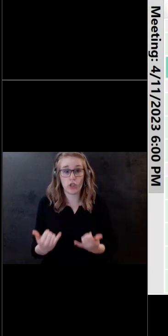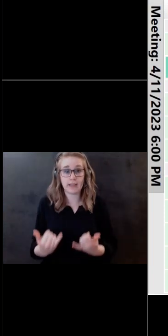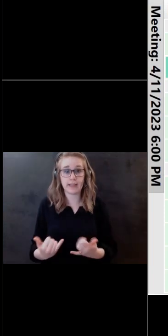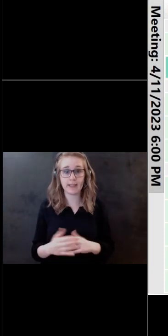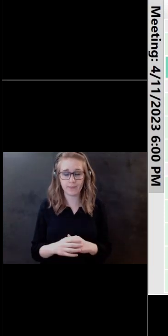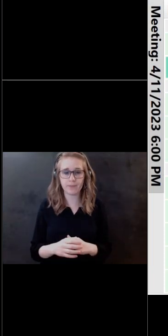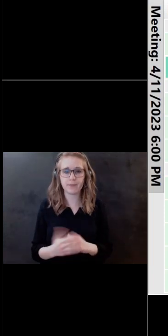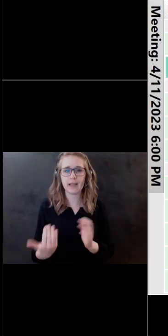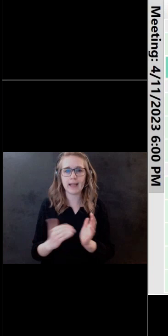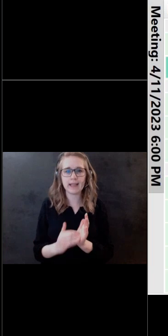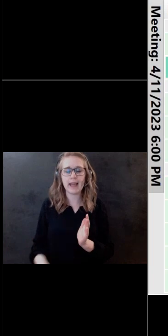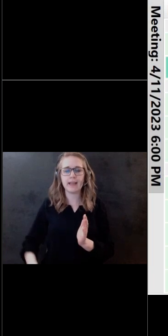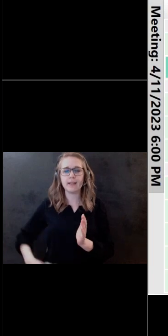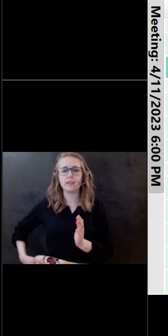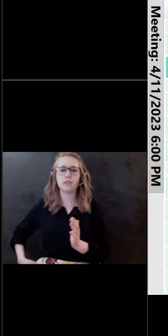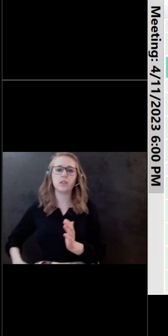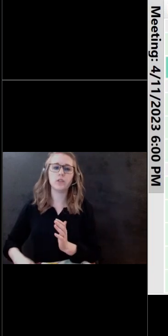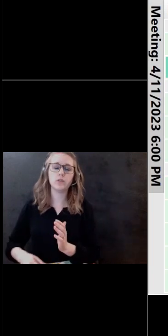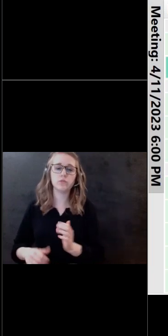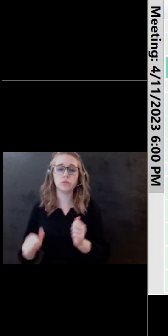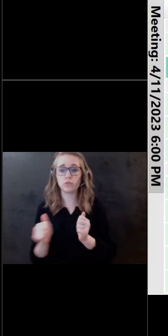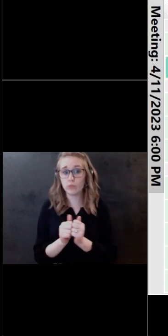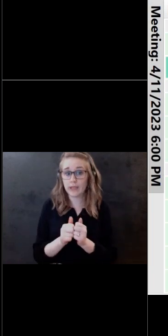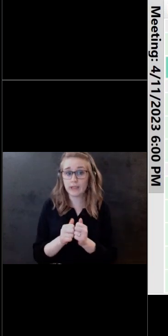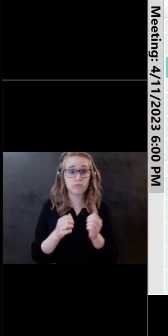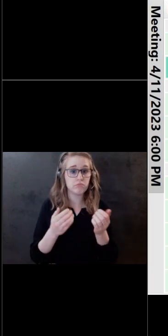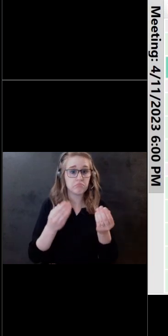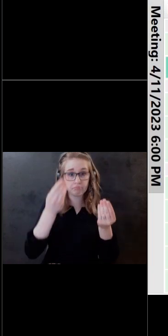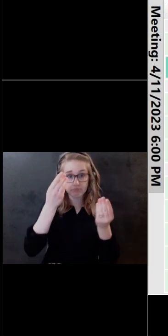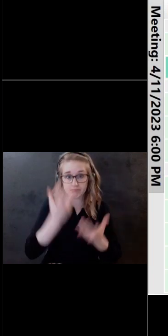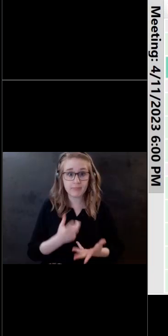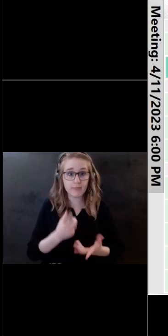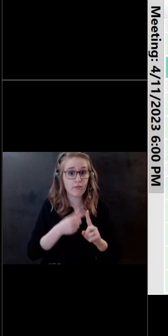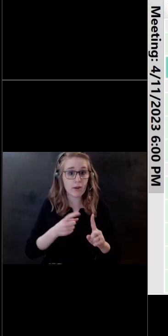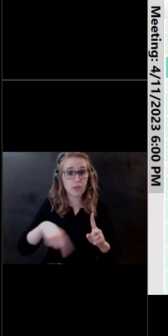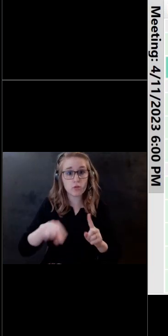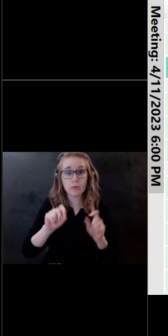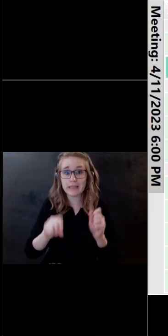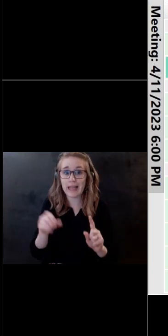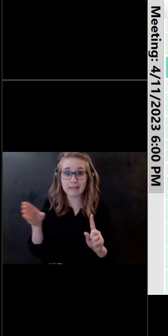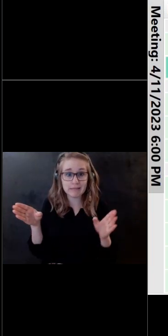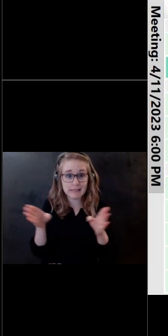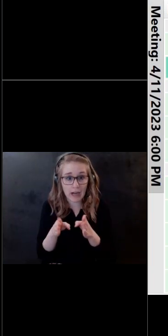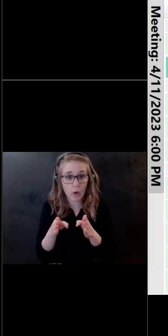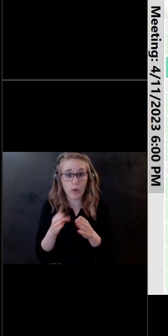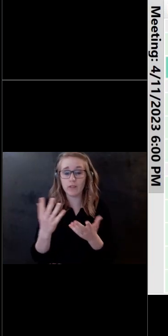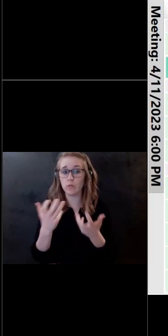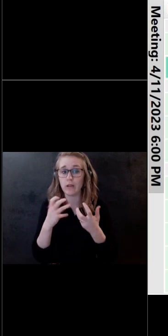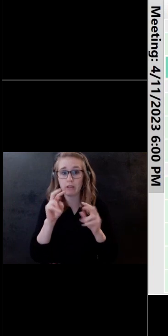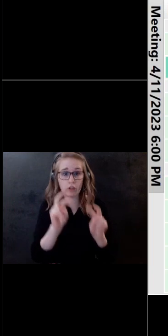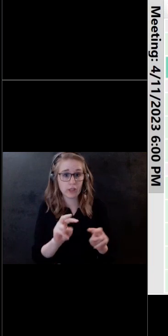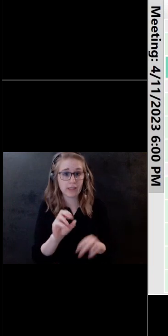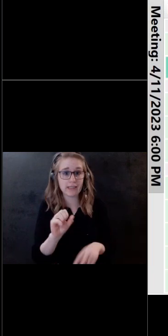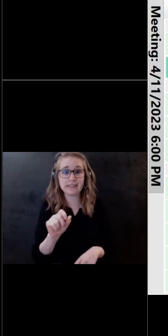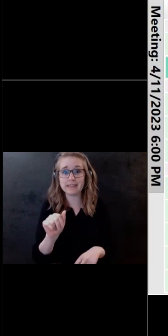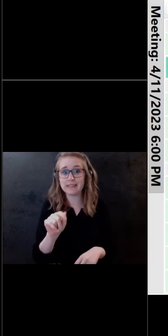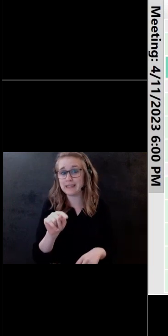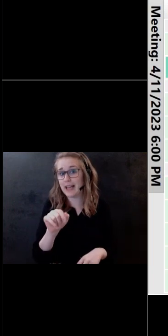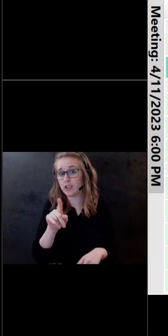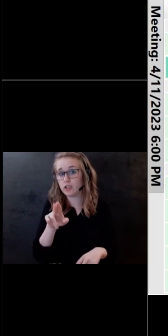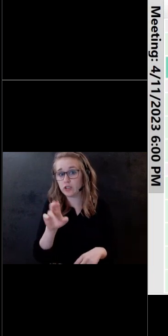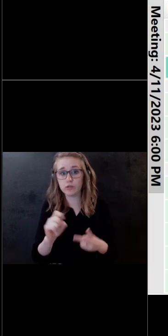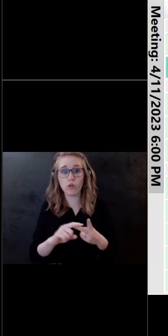Again, with direction from you, we could narrow it. You know, if you just want to look at the statutes, if you want to look at just infrastructure,